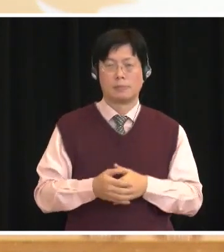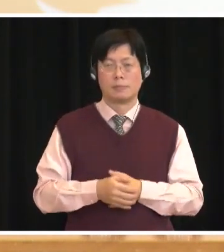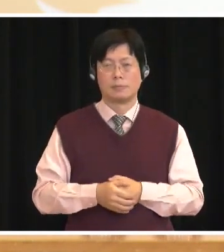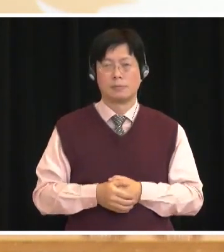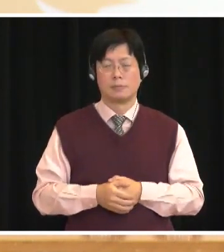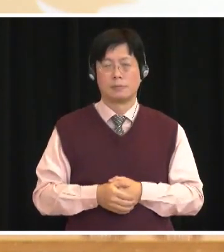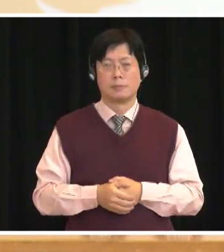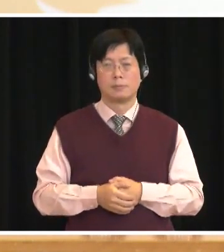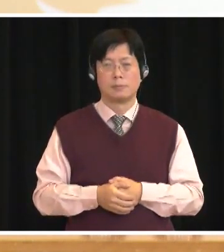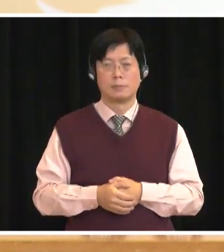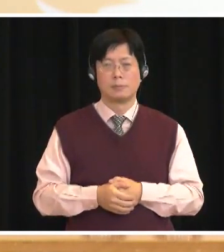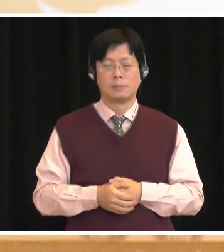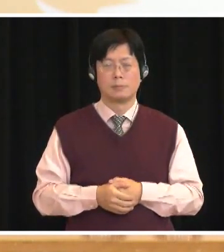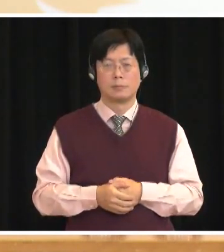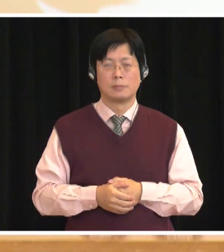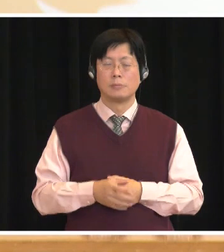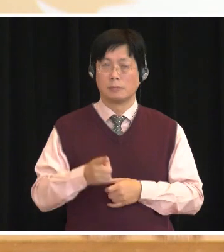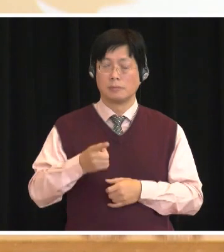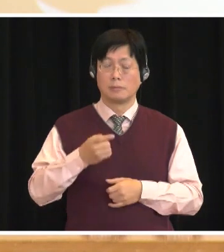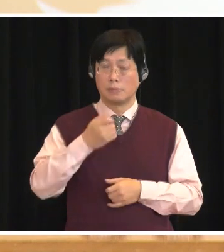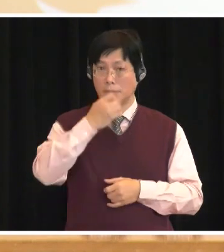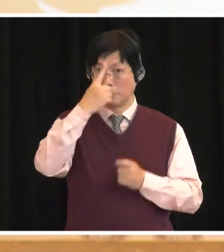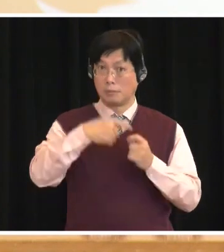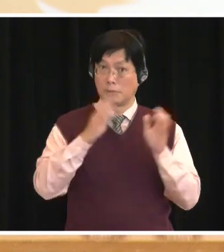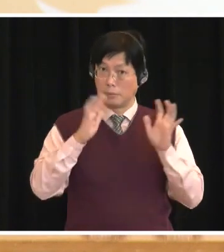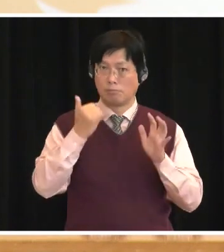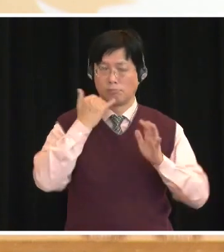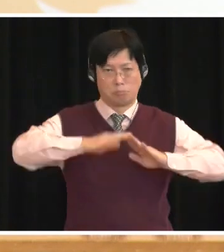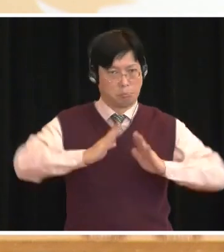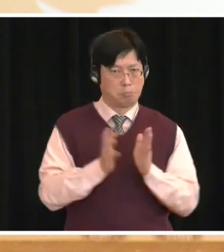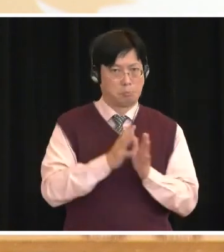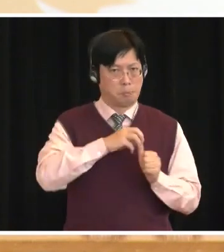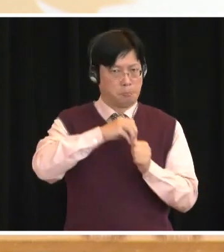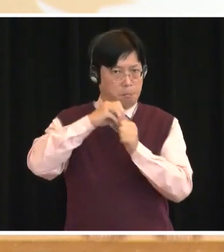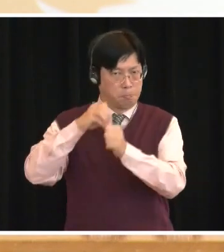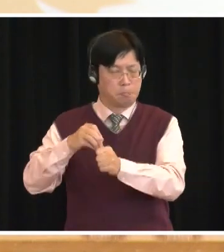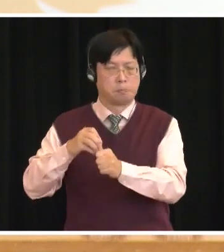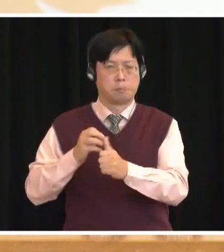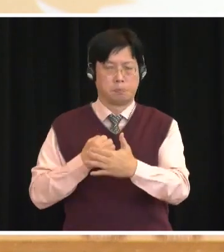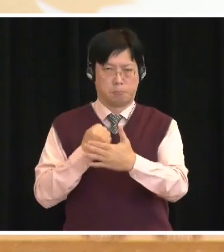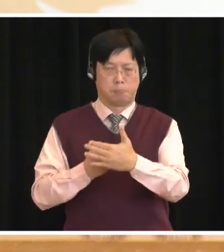for 72 hours, and